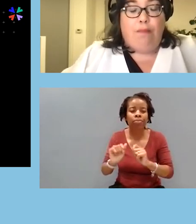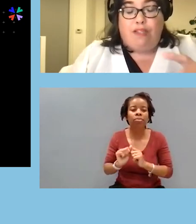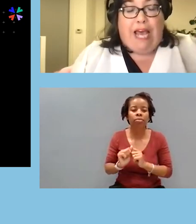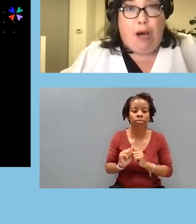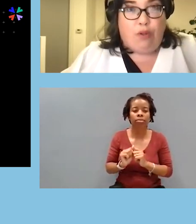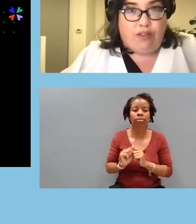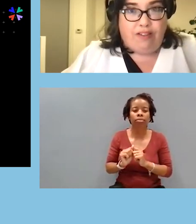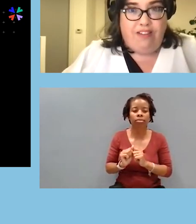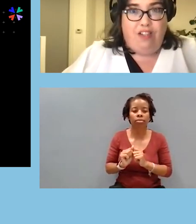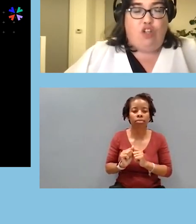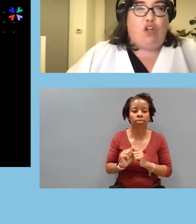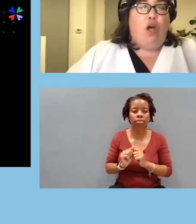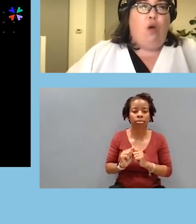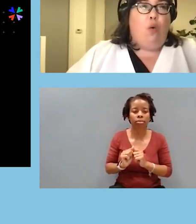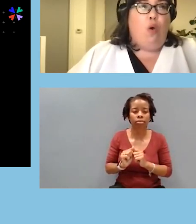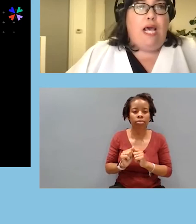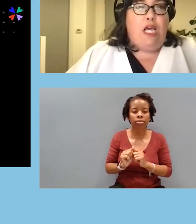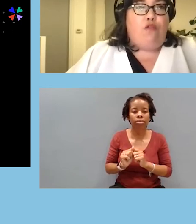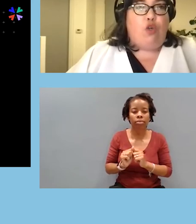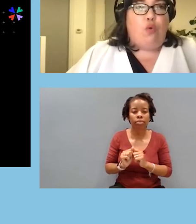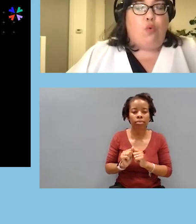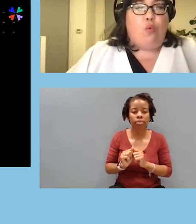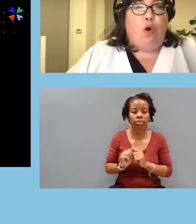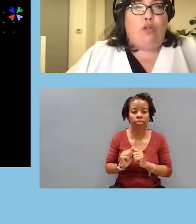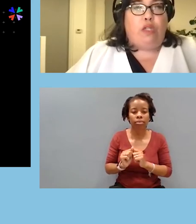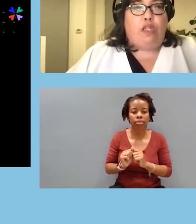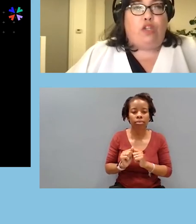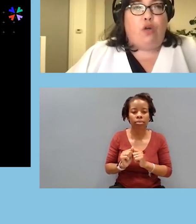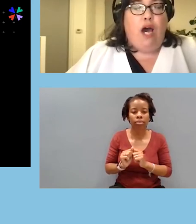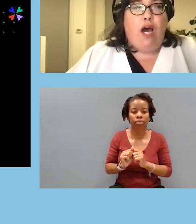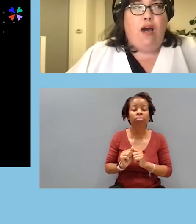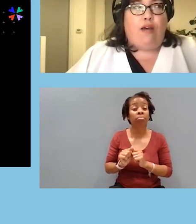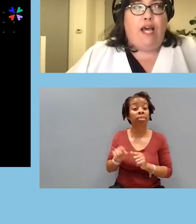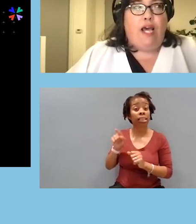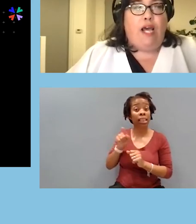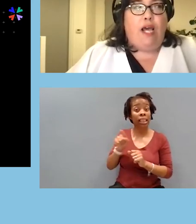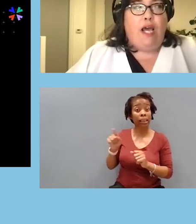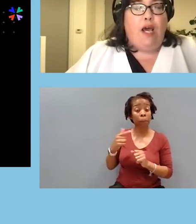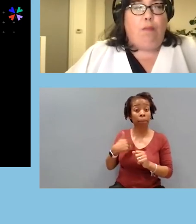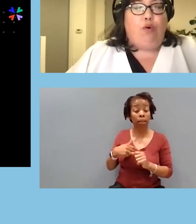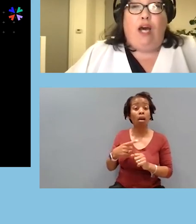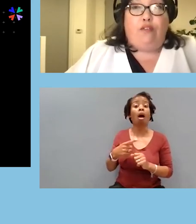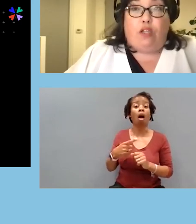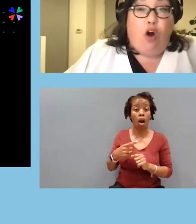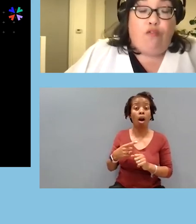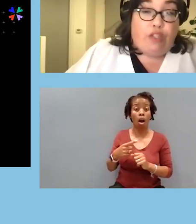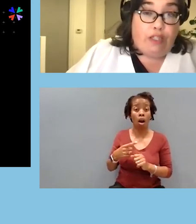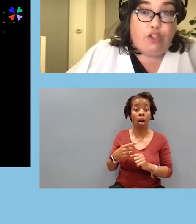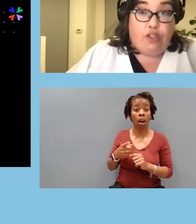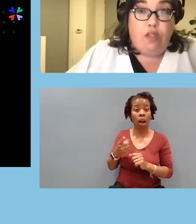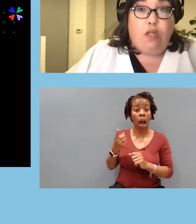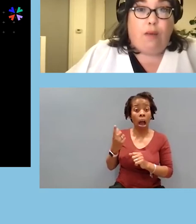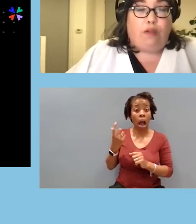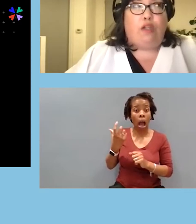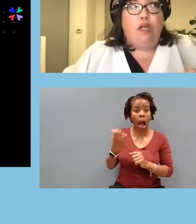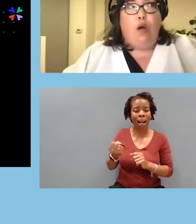particular set hours. So if you wanted to have a private